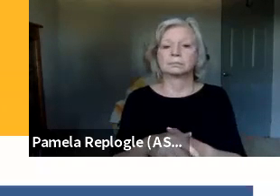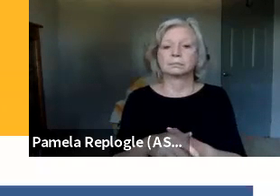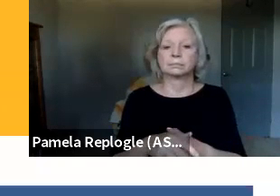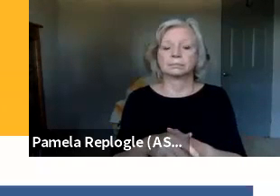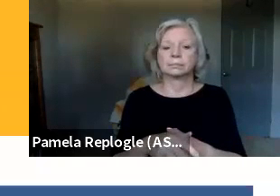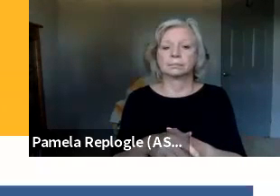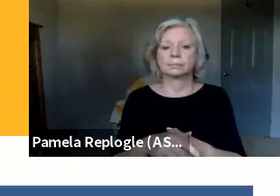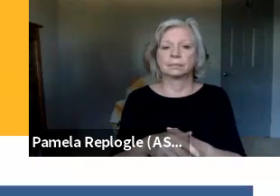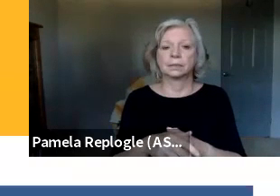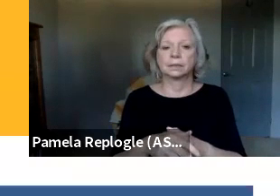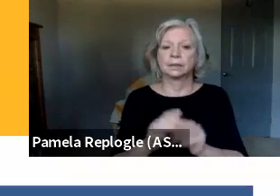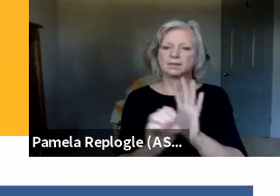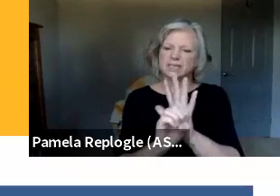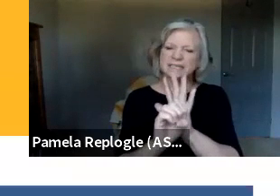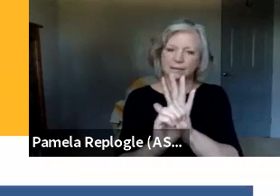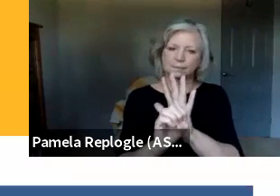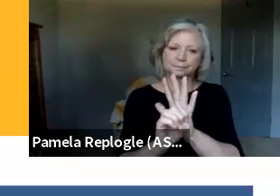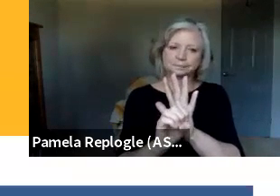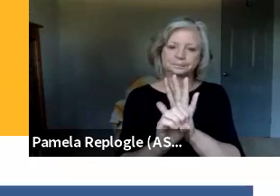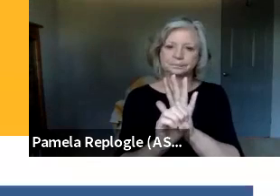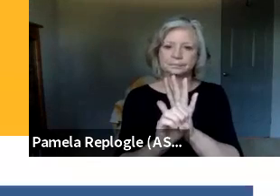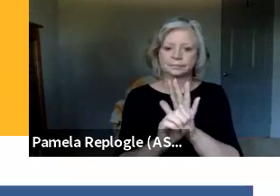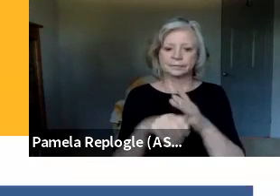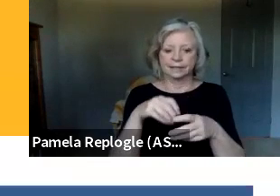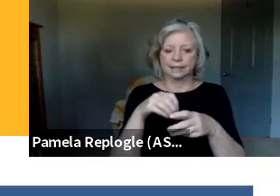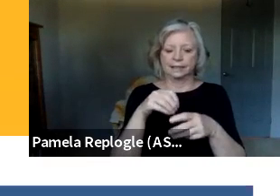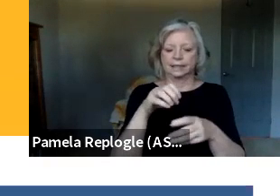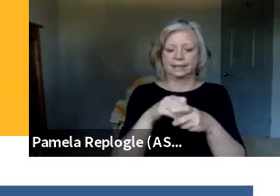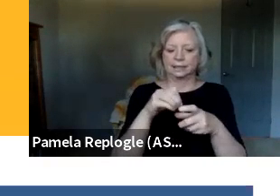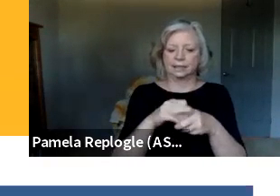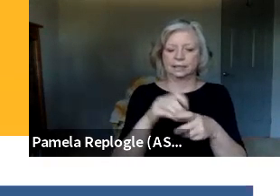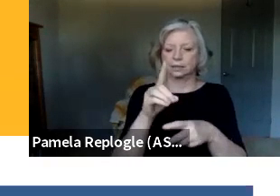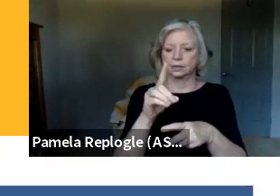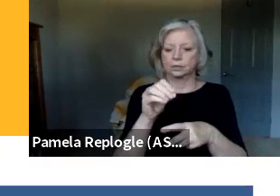The one example is indoor mega events.